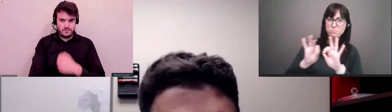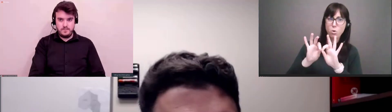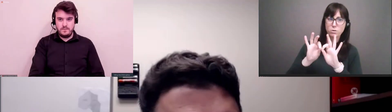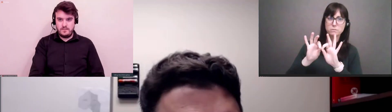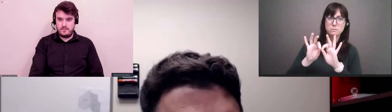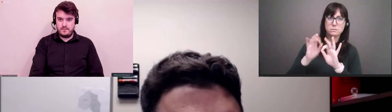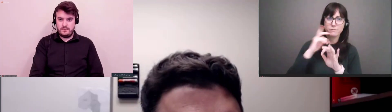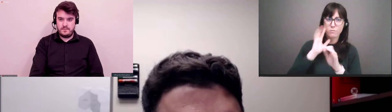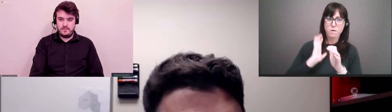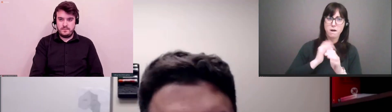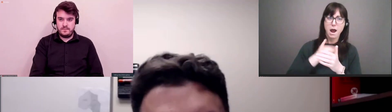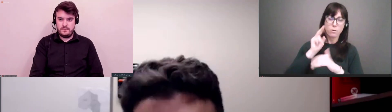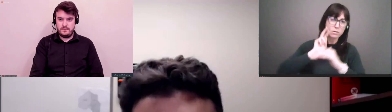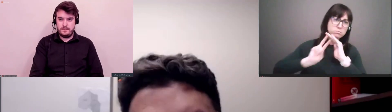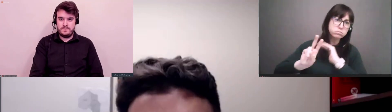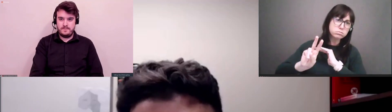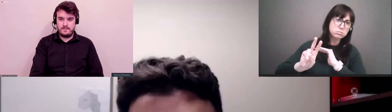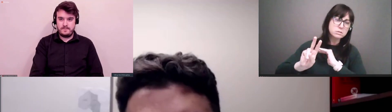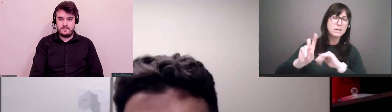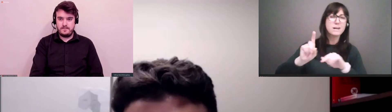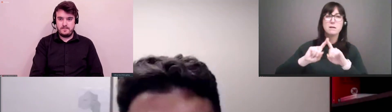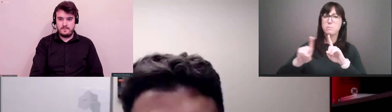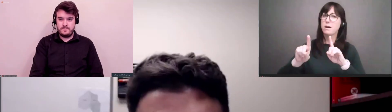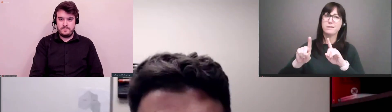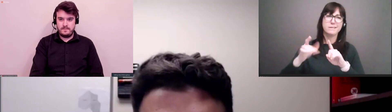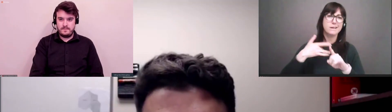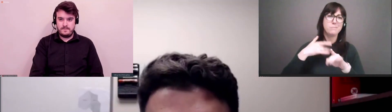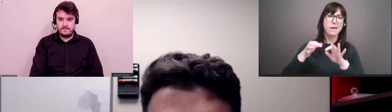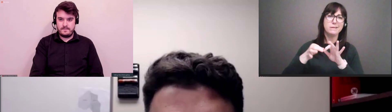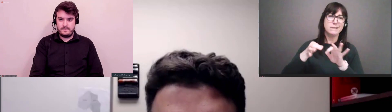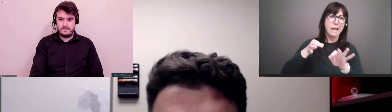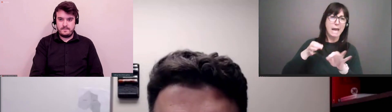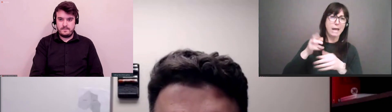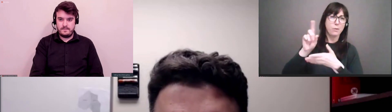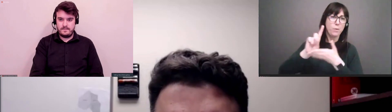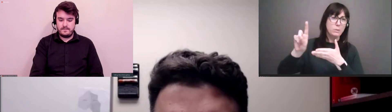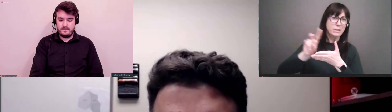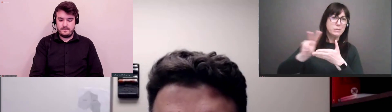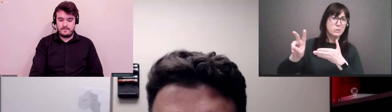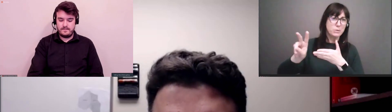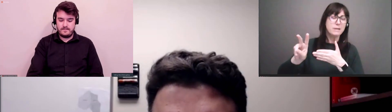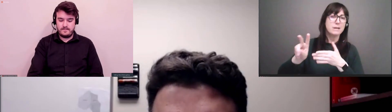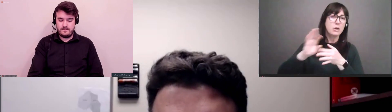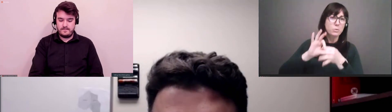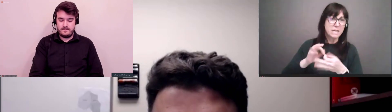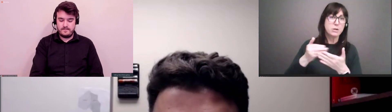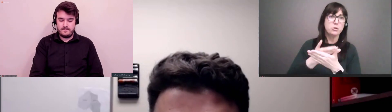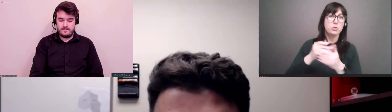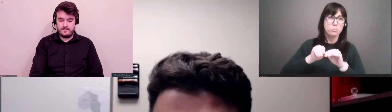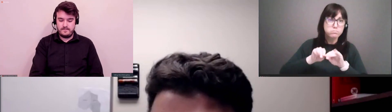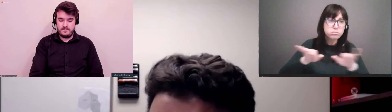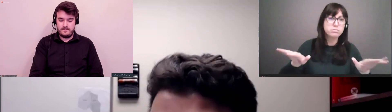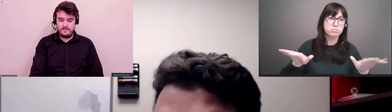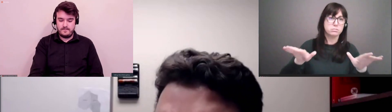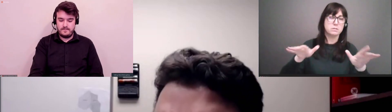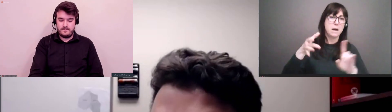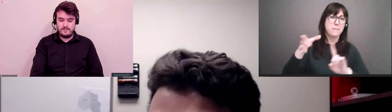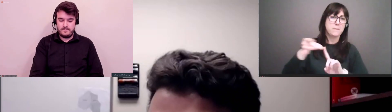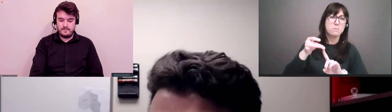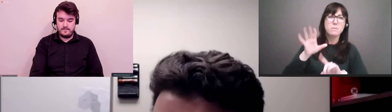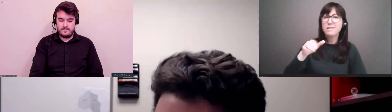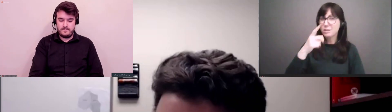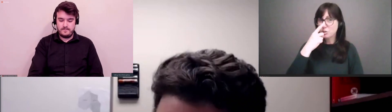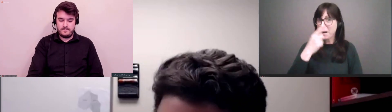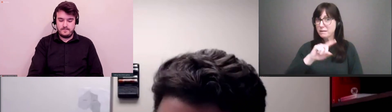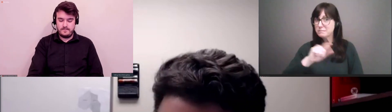although they sort of lag by a week or so what's happening in terms of new onset of cases. Dr. Manuel, did you want